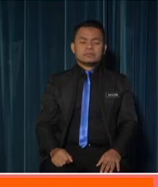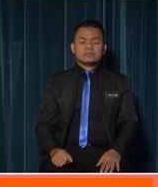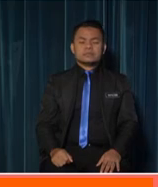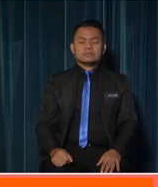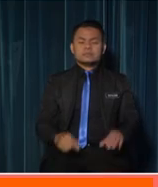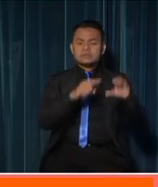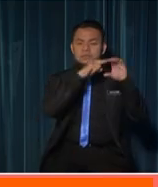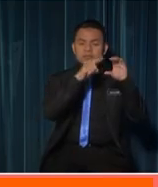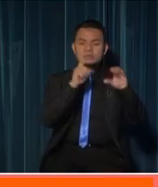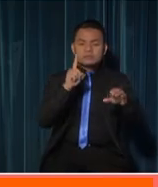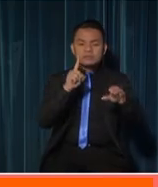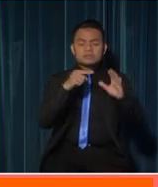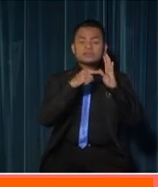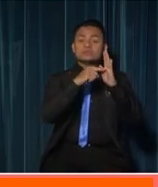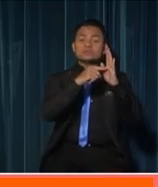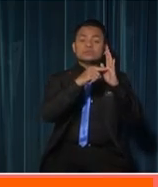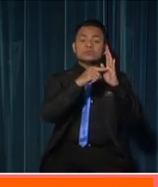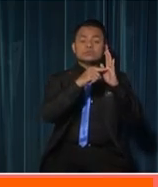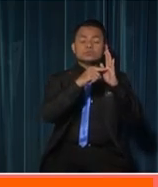an hour?